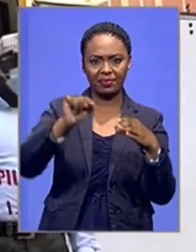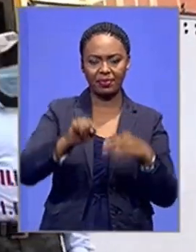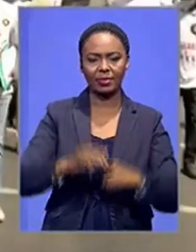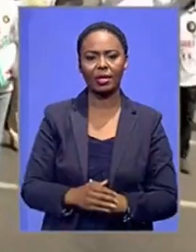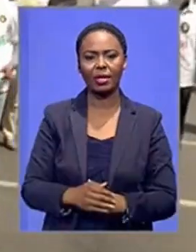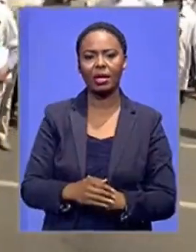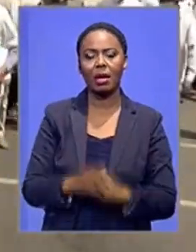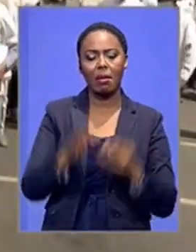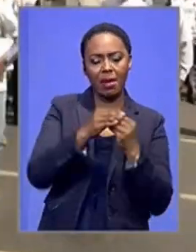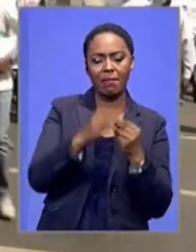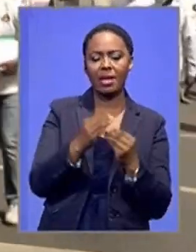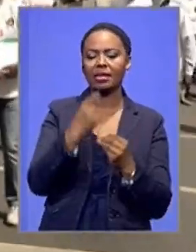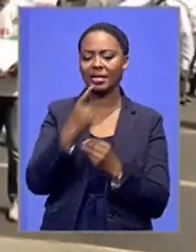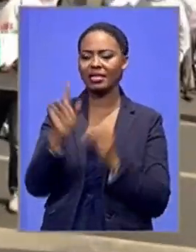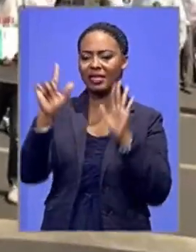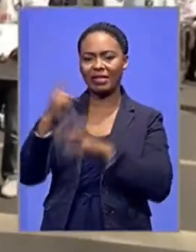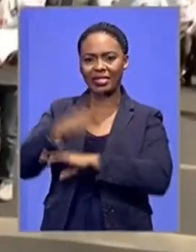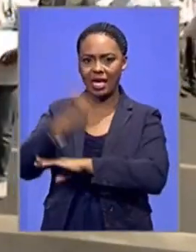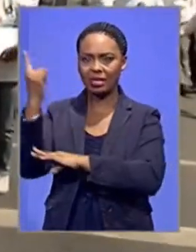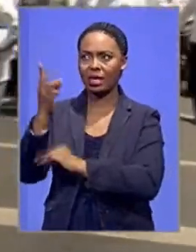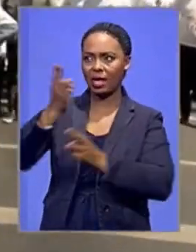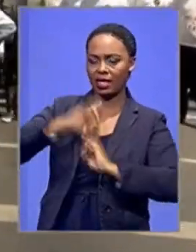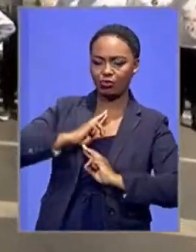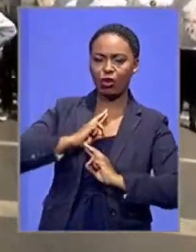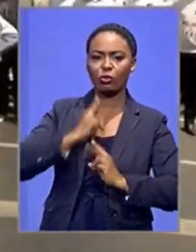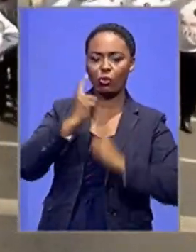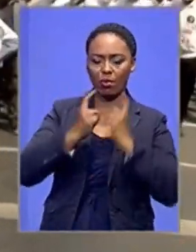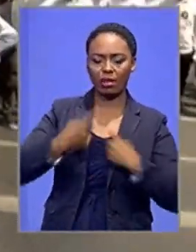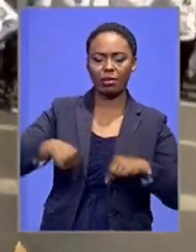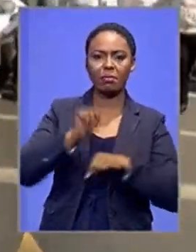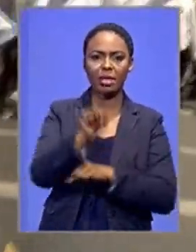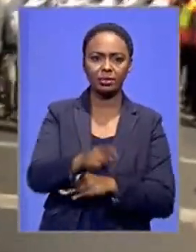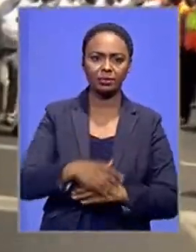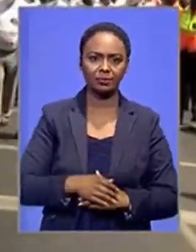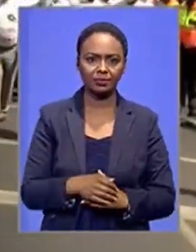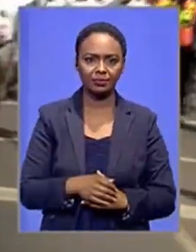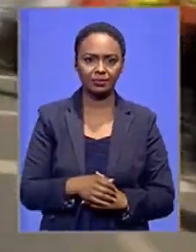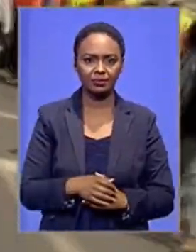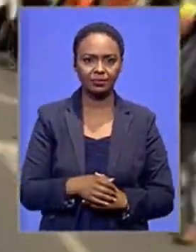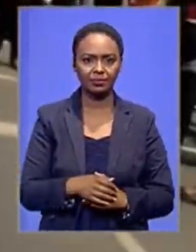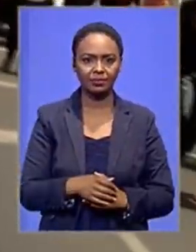go sekaseka dingongorego tsa bone. Molemo wa SABC News, Pretoria.